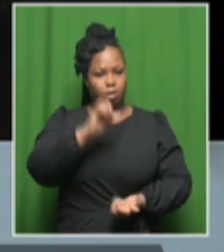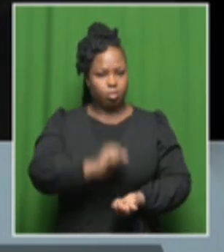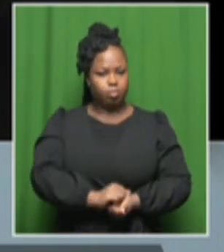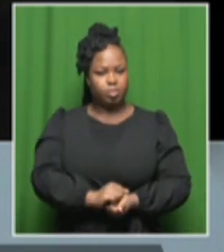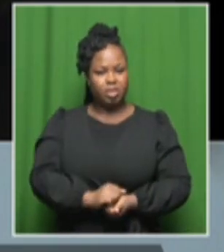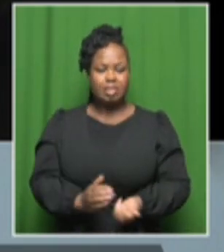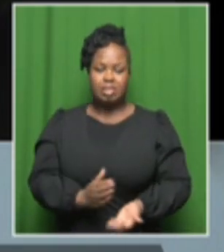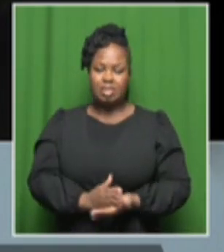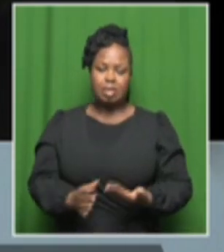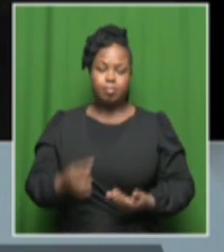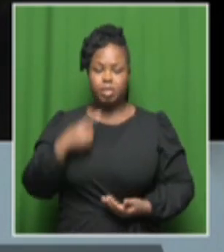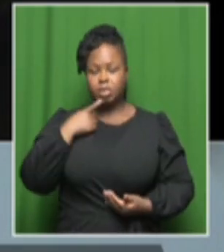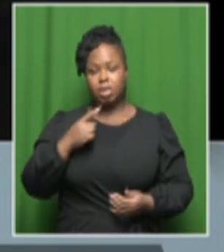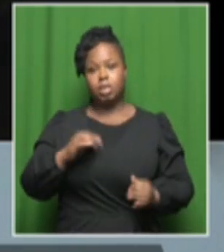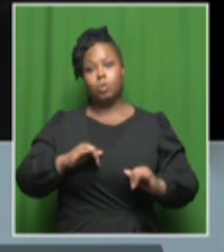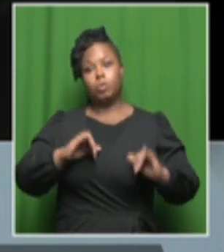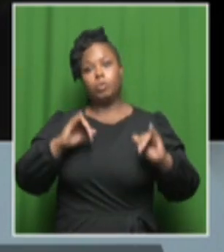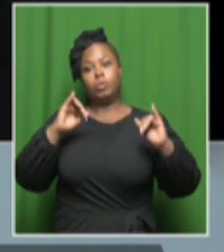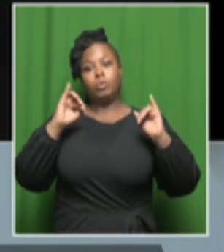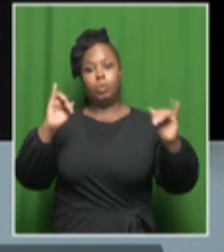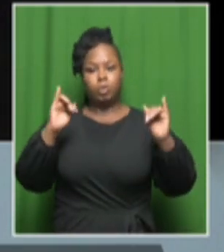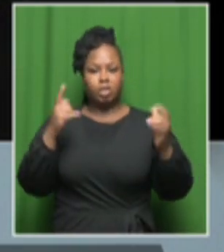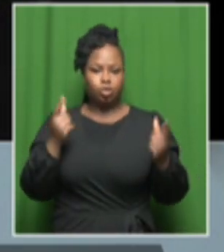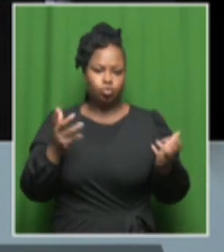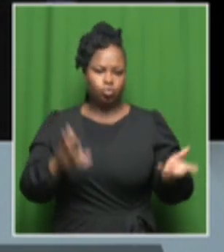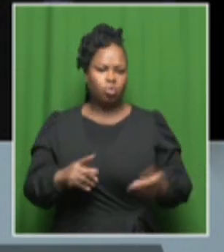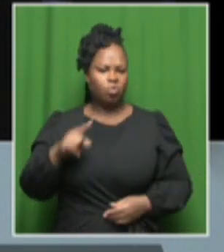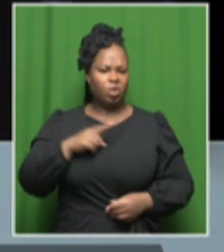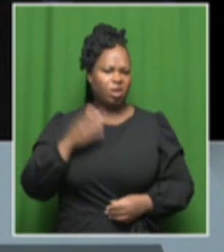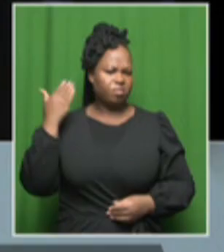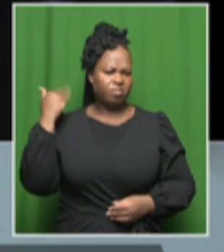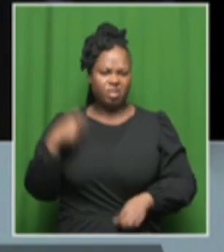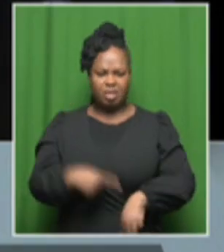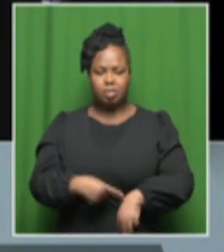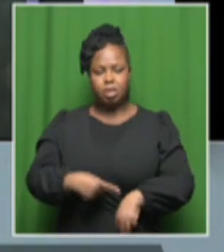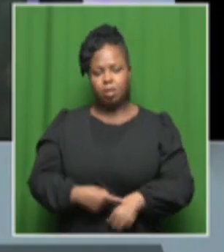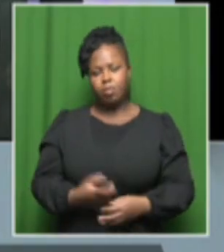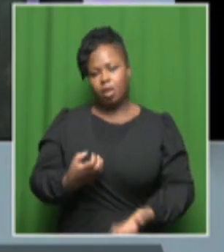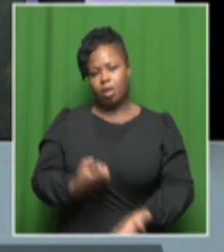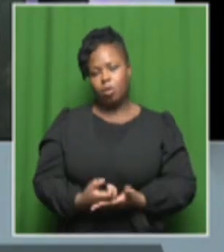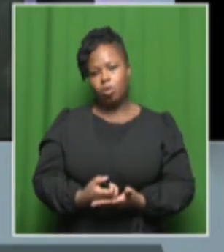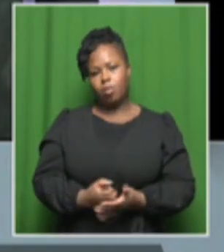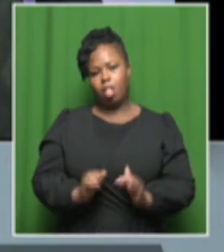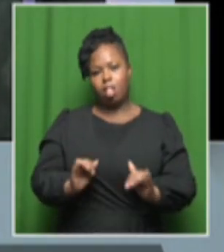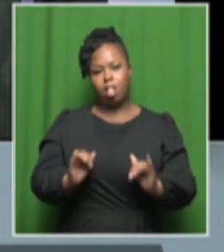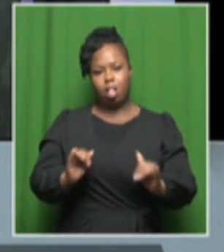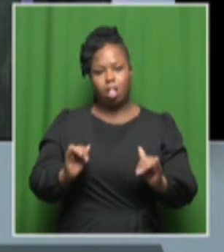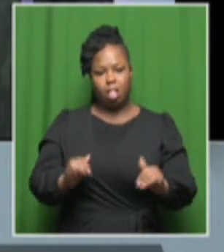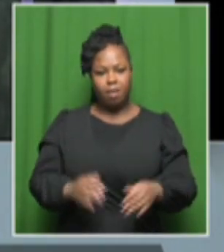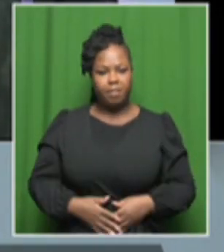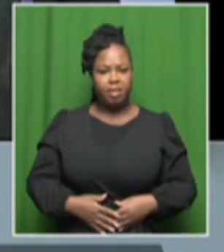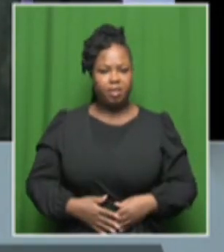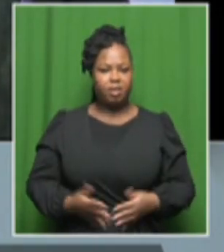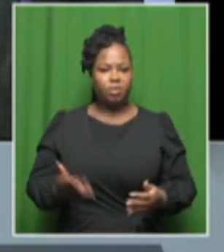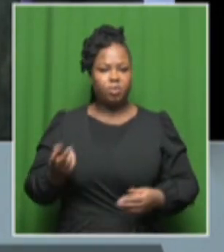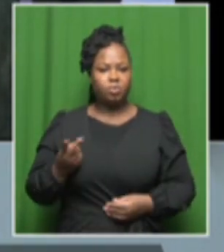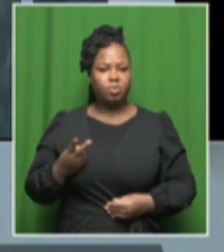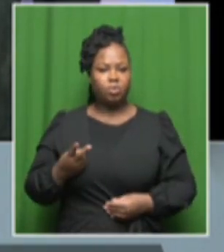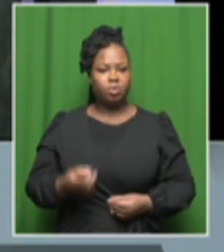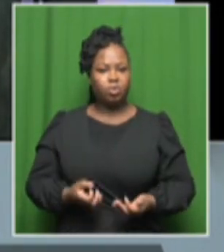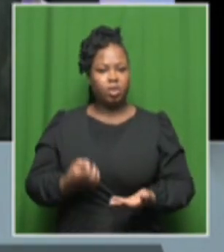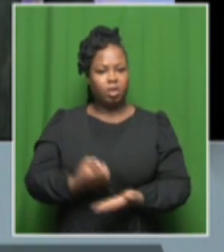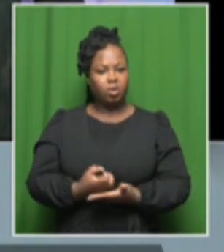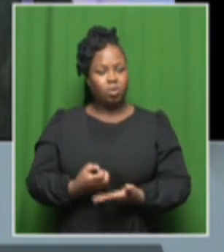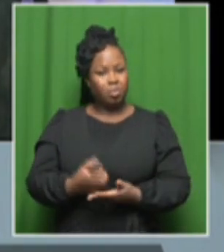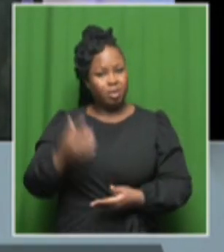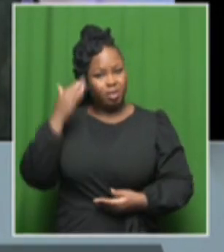call austerity measures, as I said, the economy was really not doing well. So common or conventional economic theory would then tell